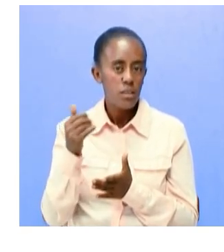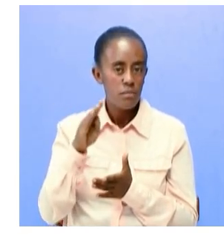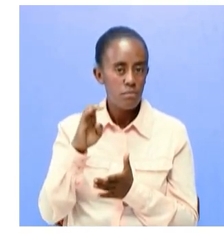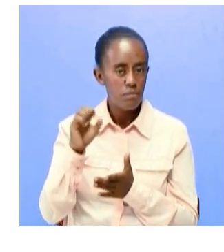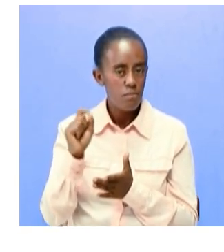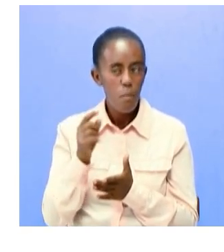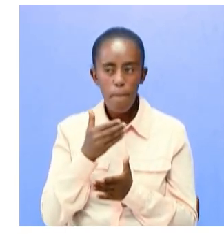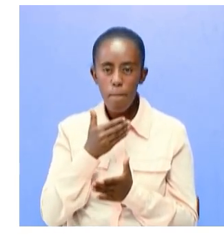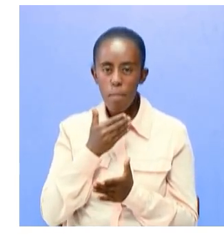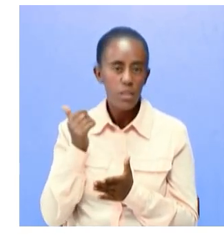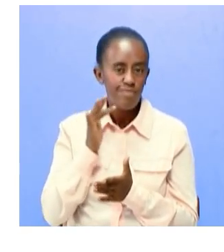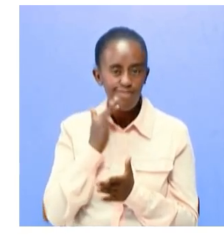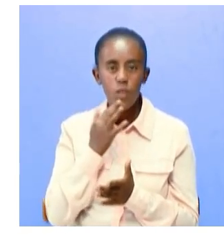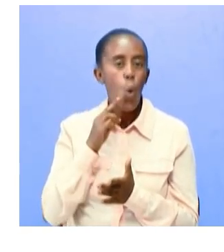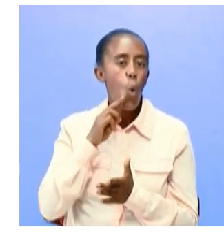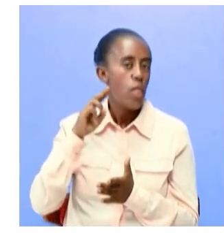hotel